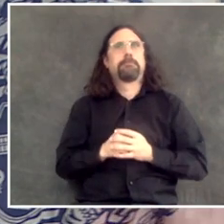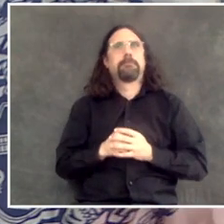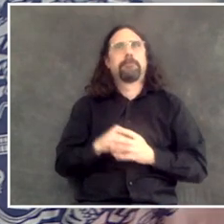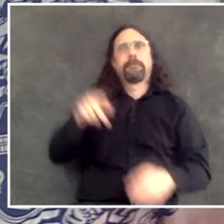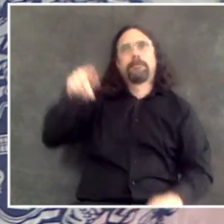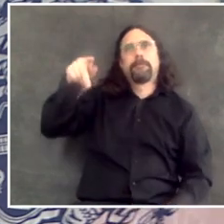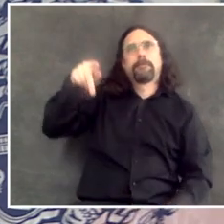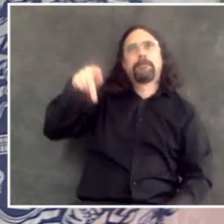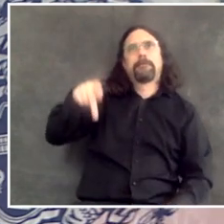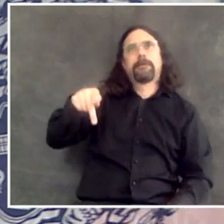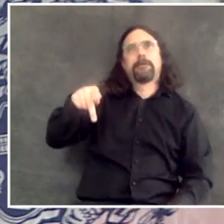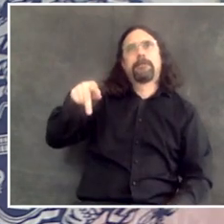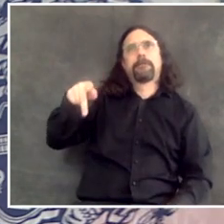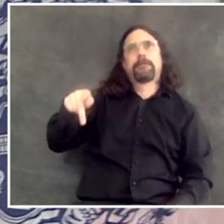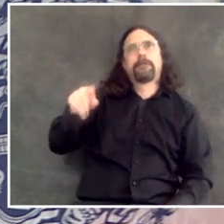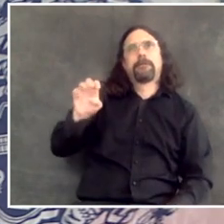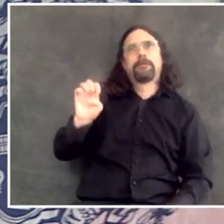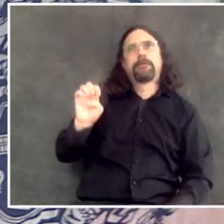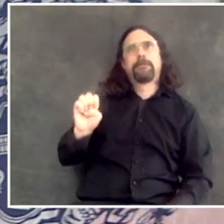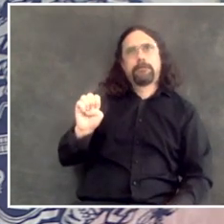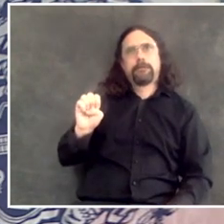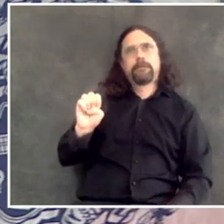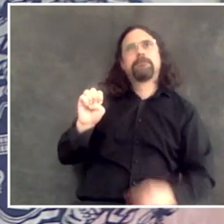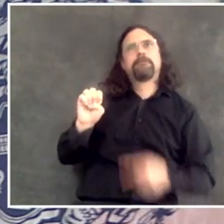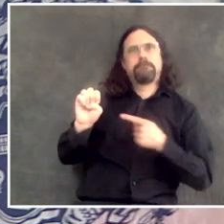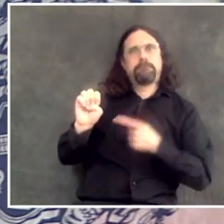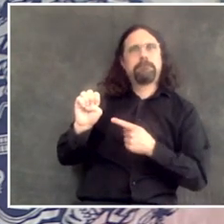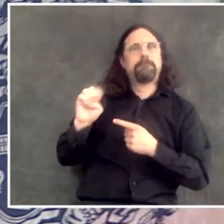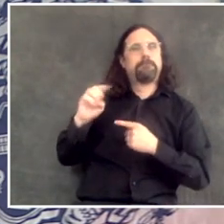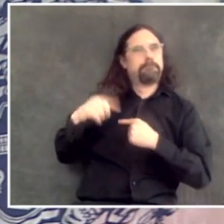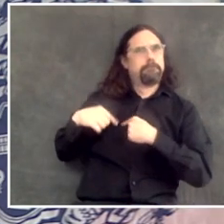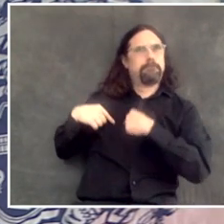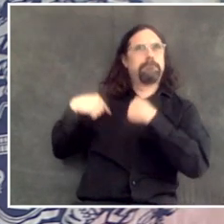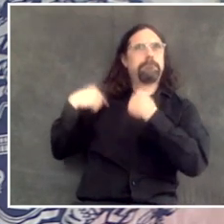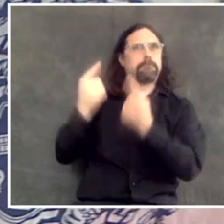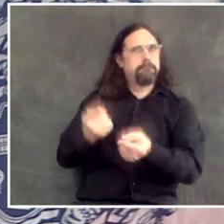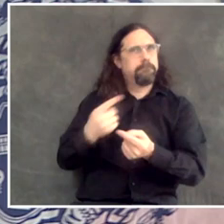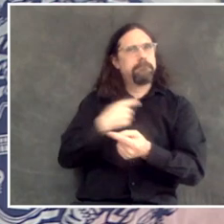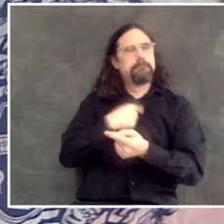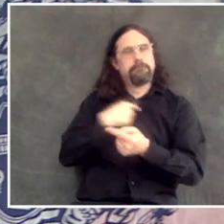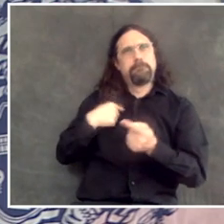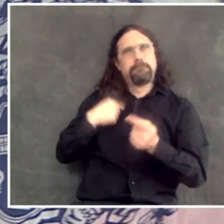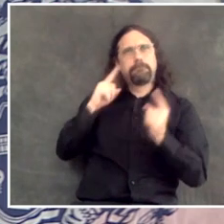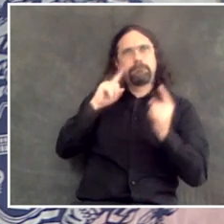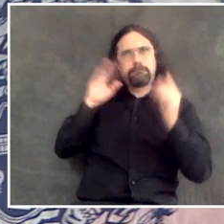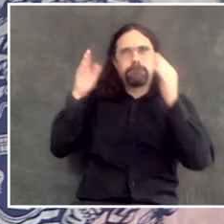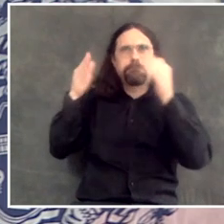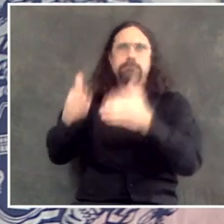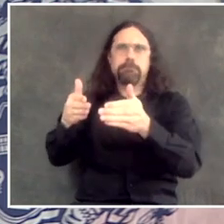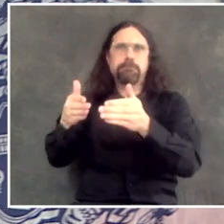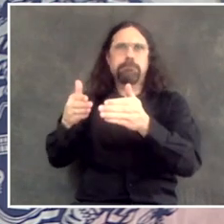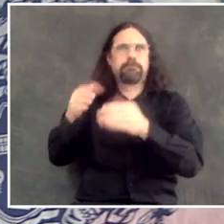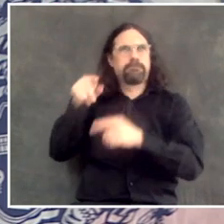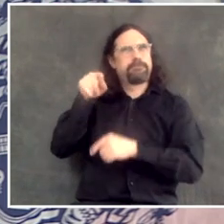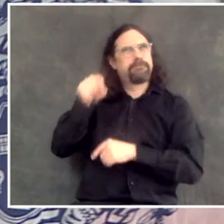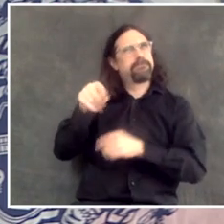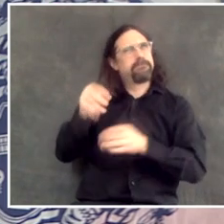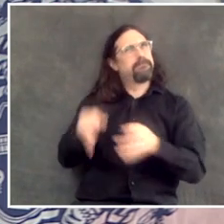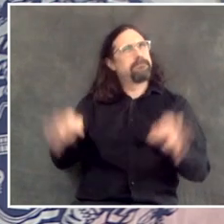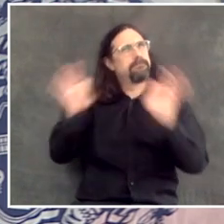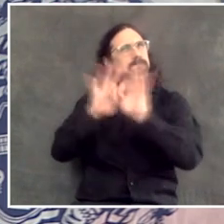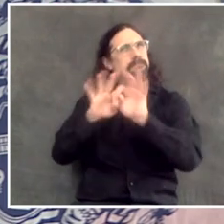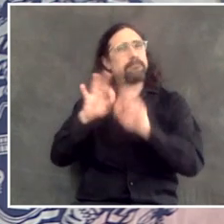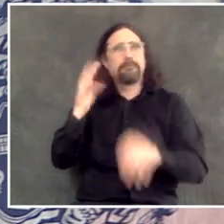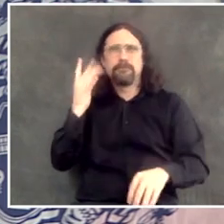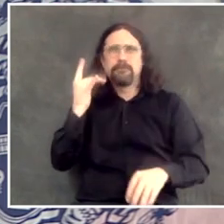deeply, because that's what protects our doctors, our nurses, all our healthcare workers who are heroes fighting at the